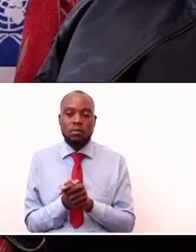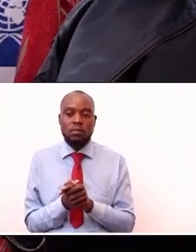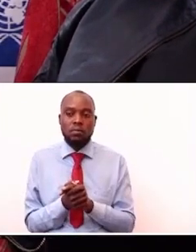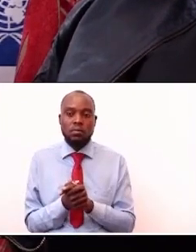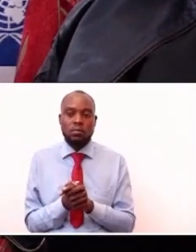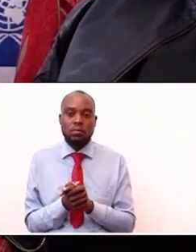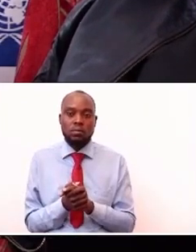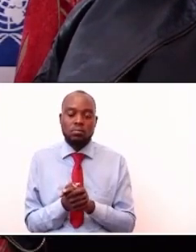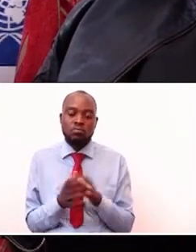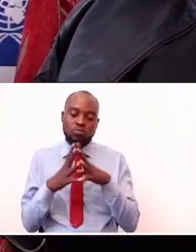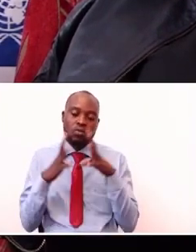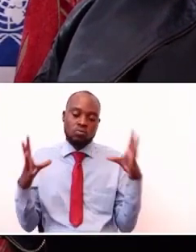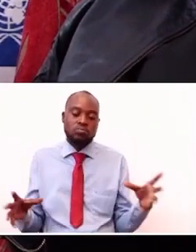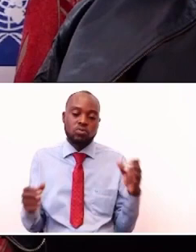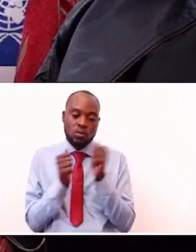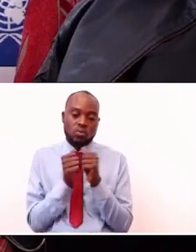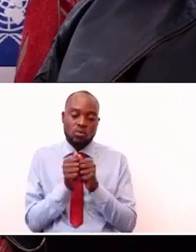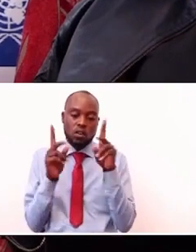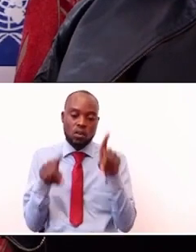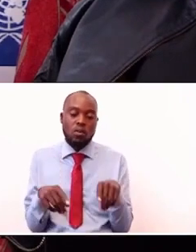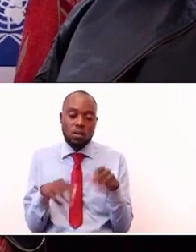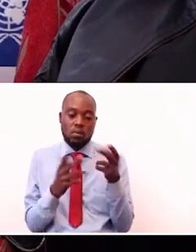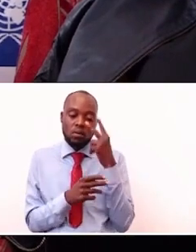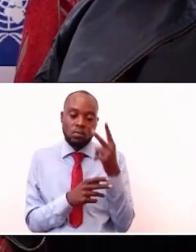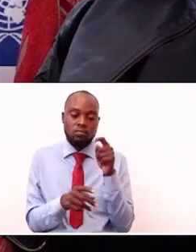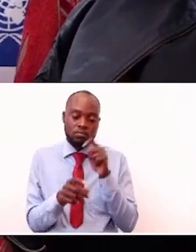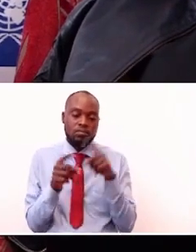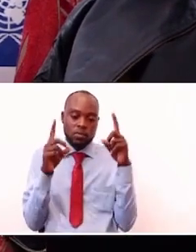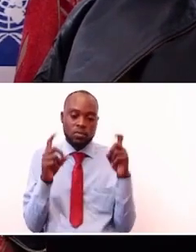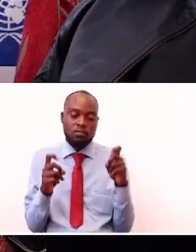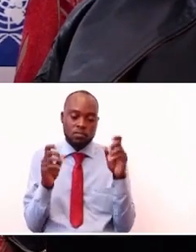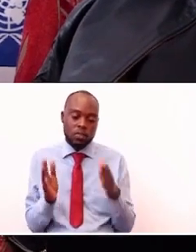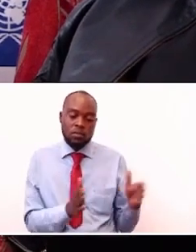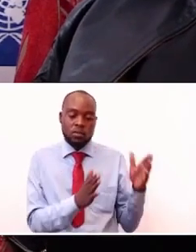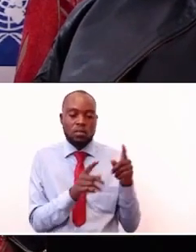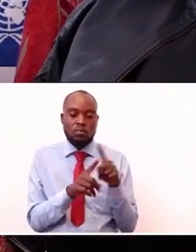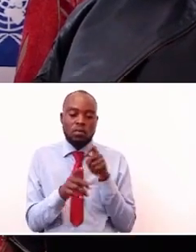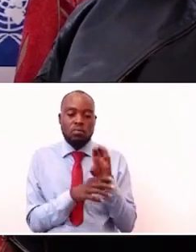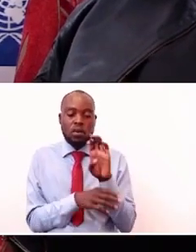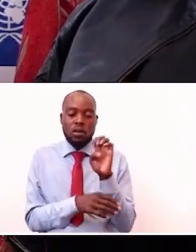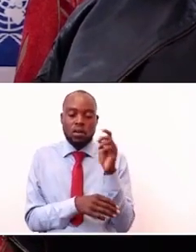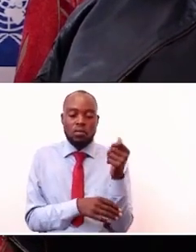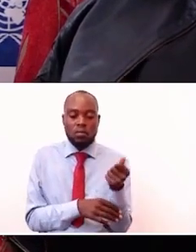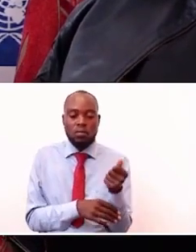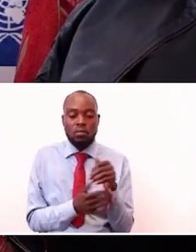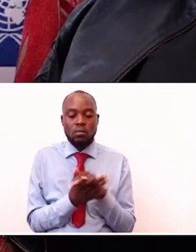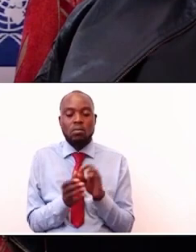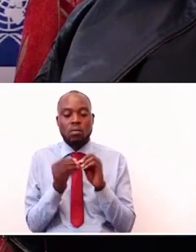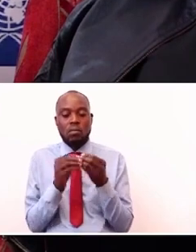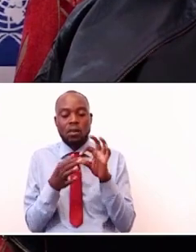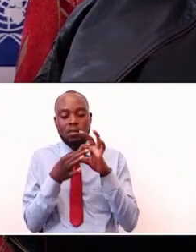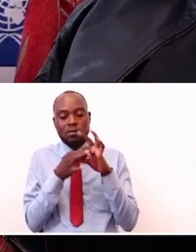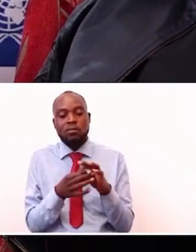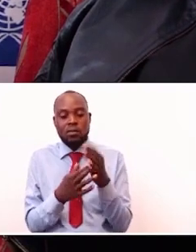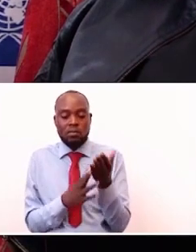rapid growth that we are seeing in the digital sector and the digitalization of our economies more generally. So making those connections about